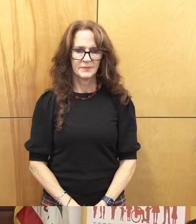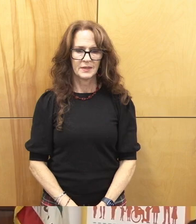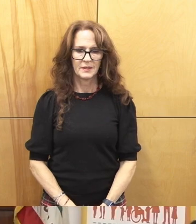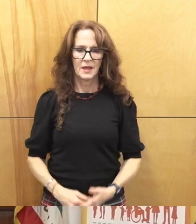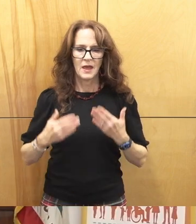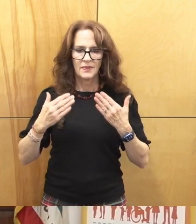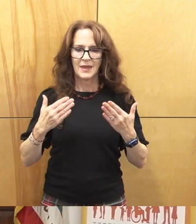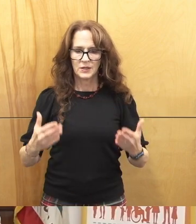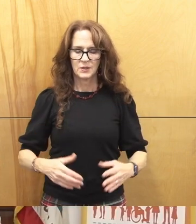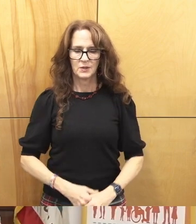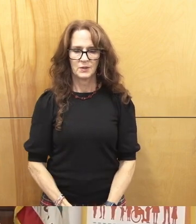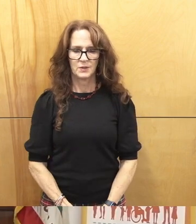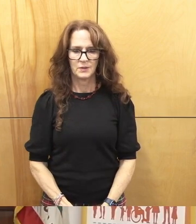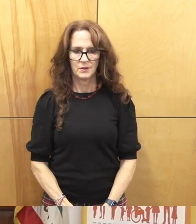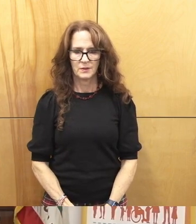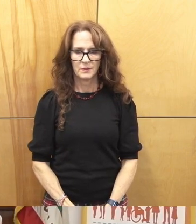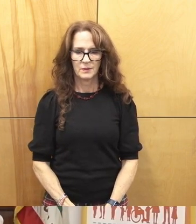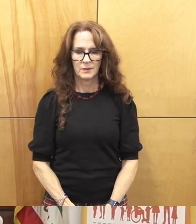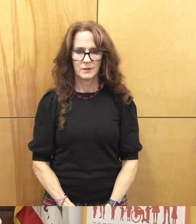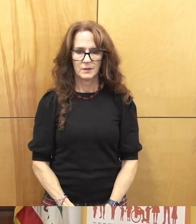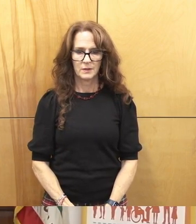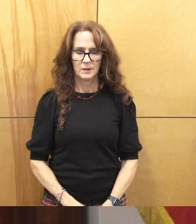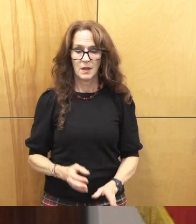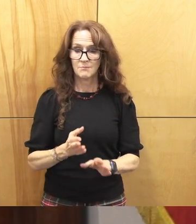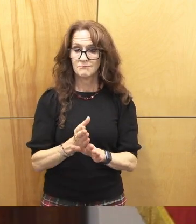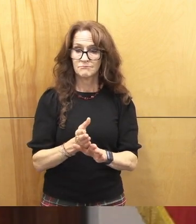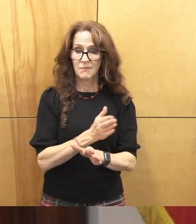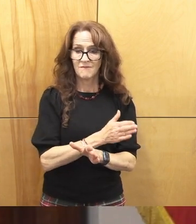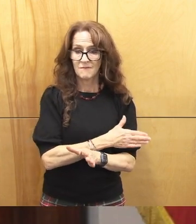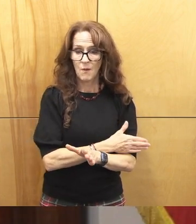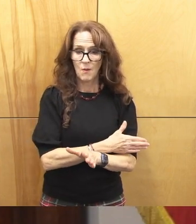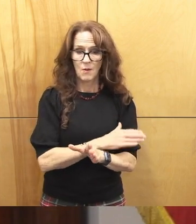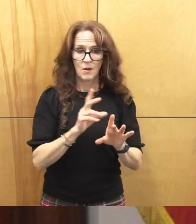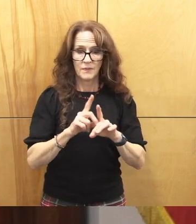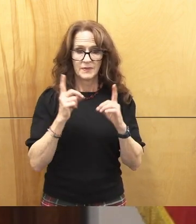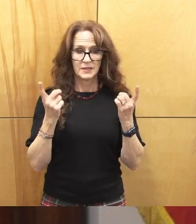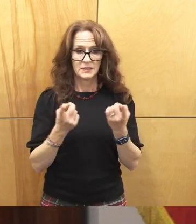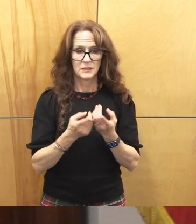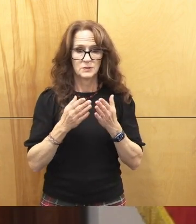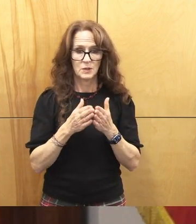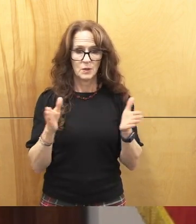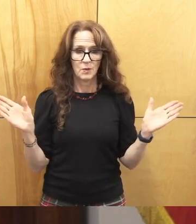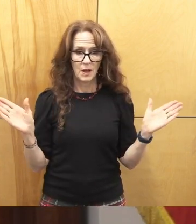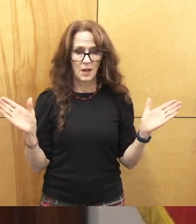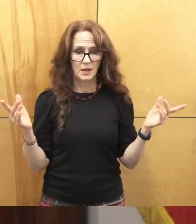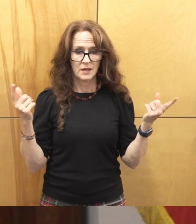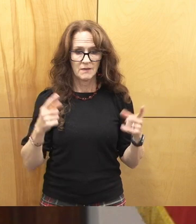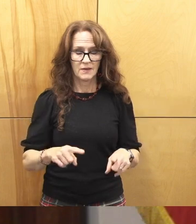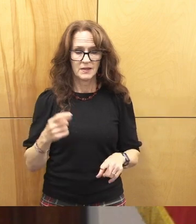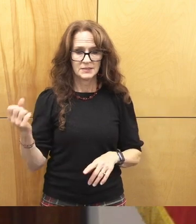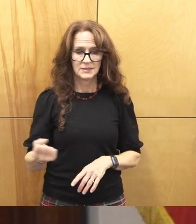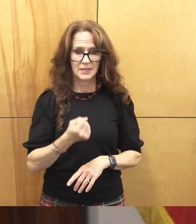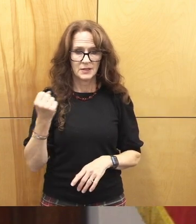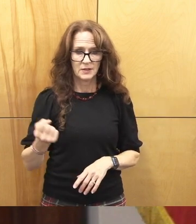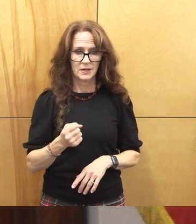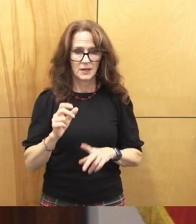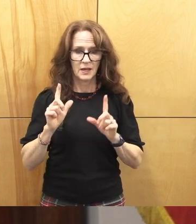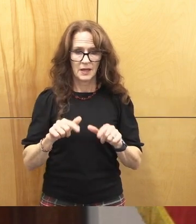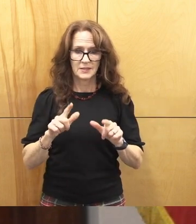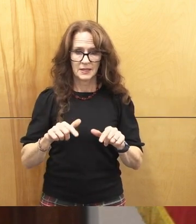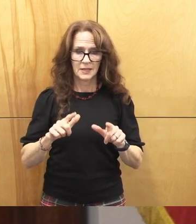Thank you. So prior to our district-wide event on Saturday, I